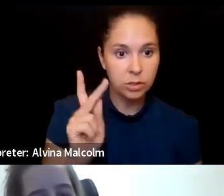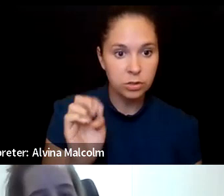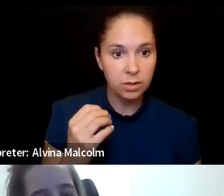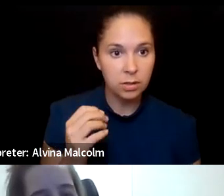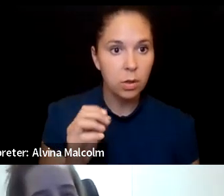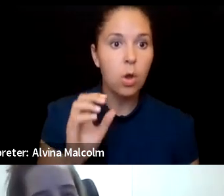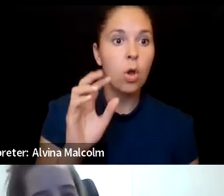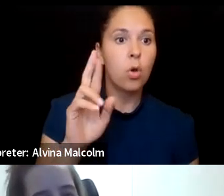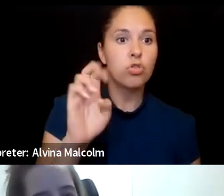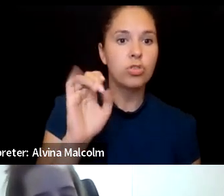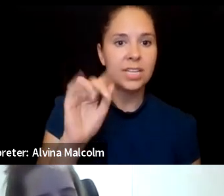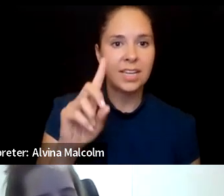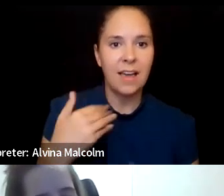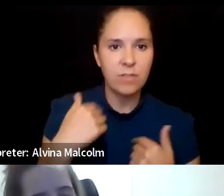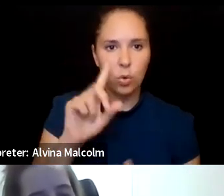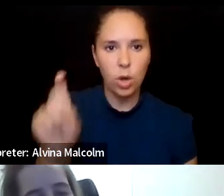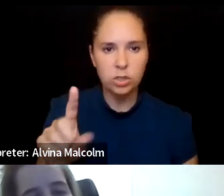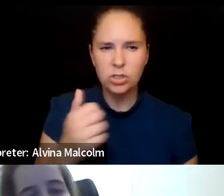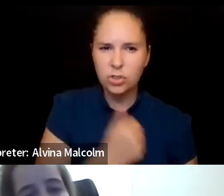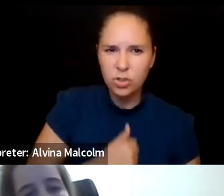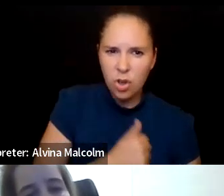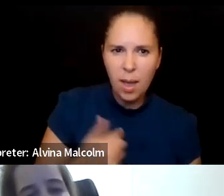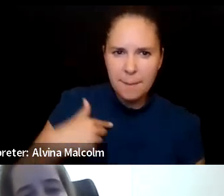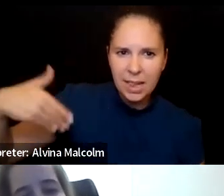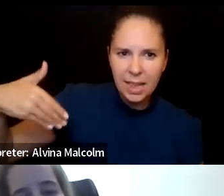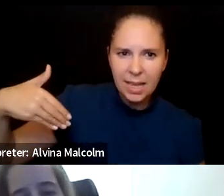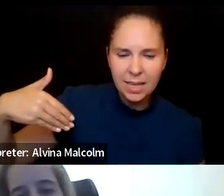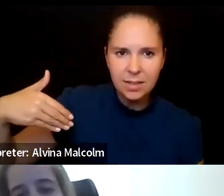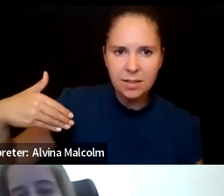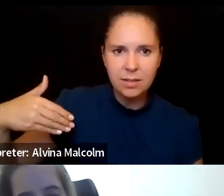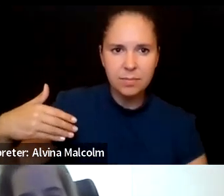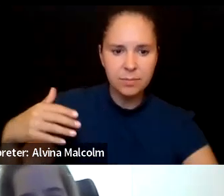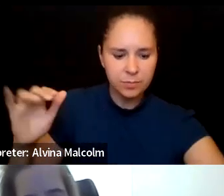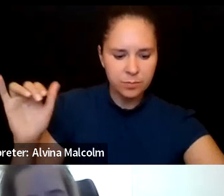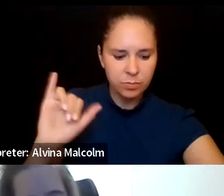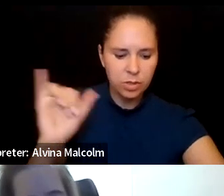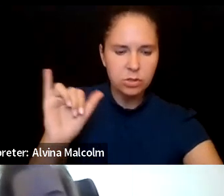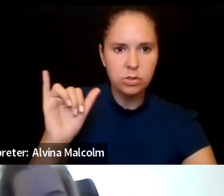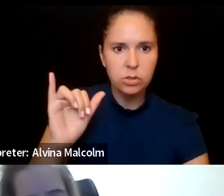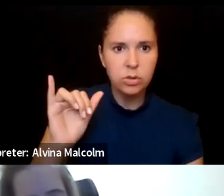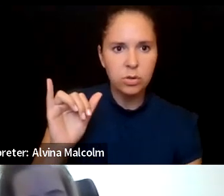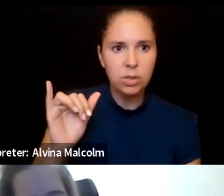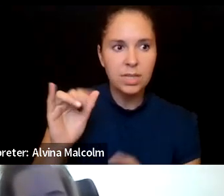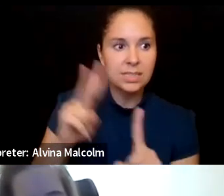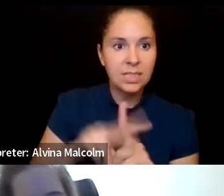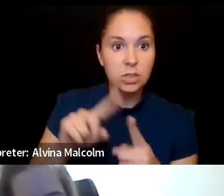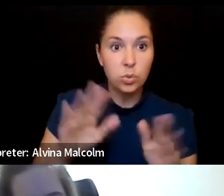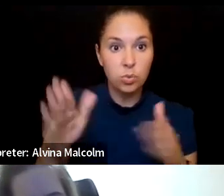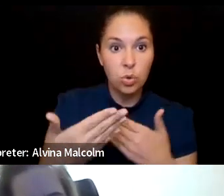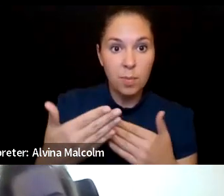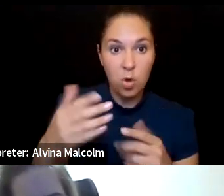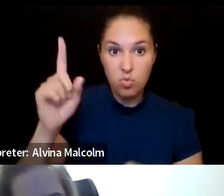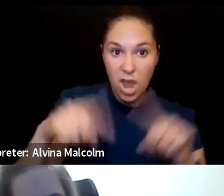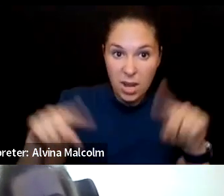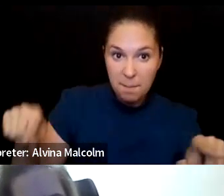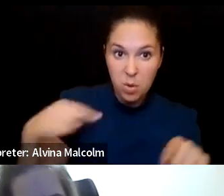So I am late. And also, is he gonna send us to a room at random, and we can